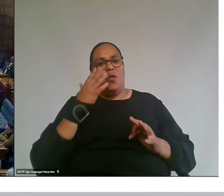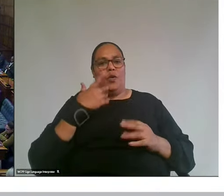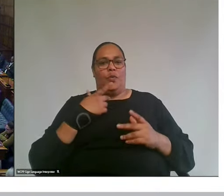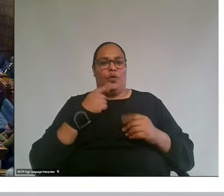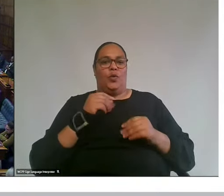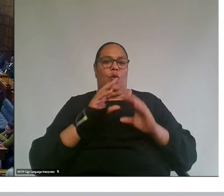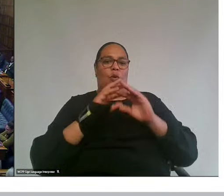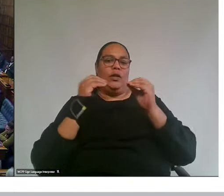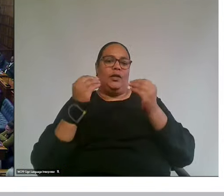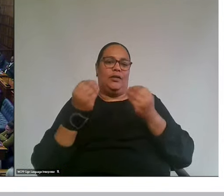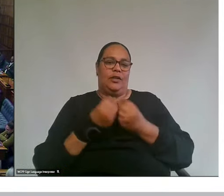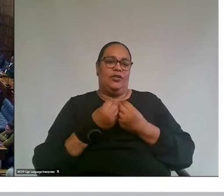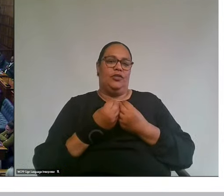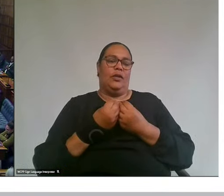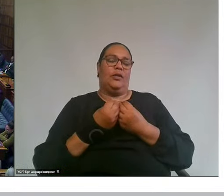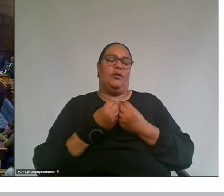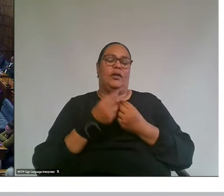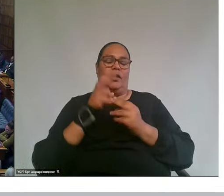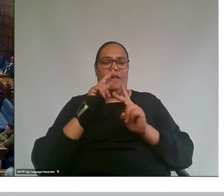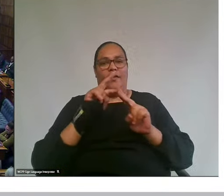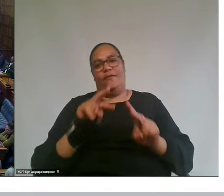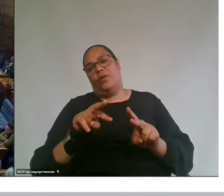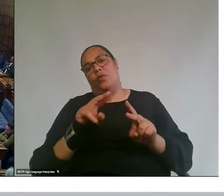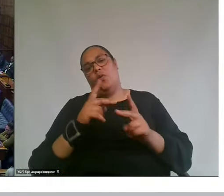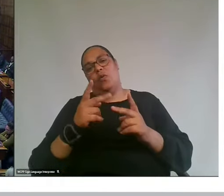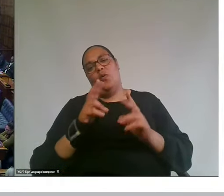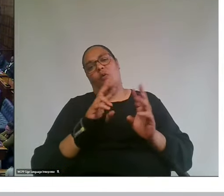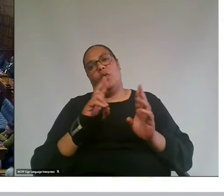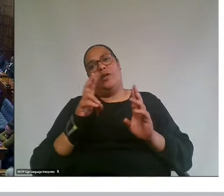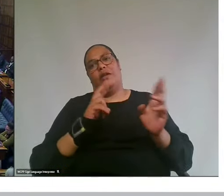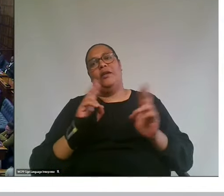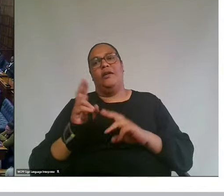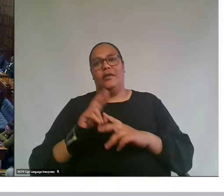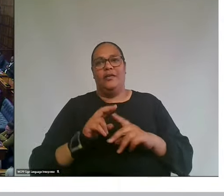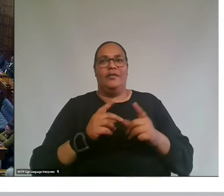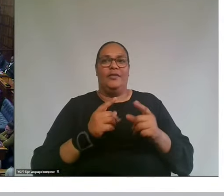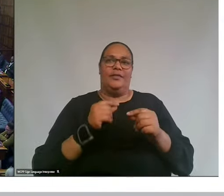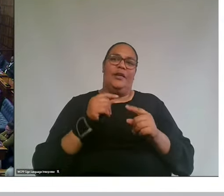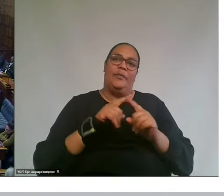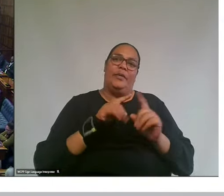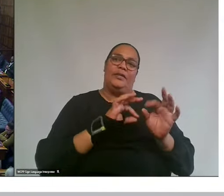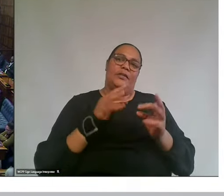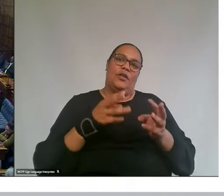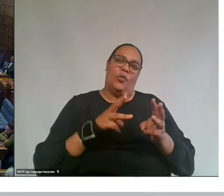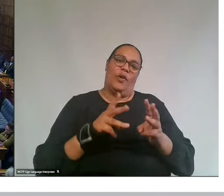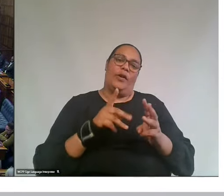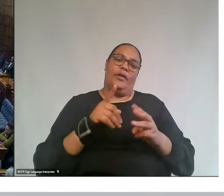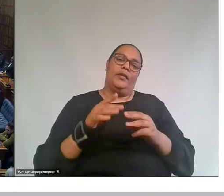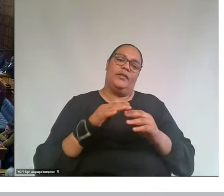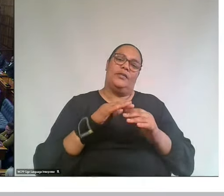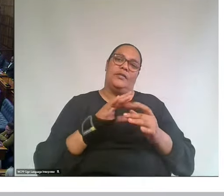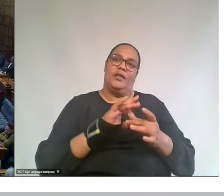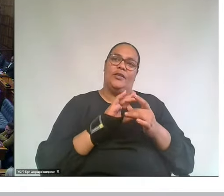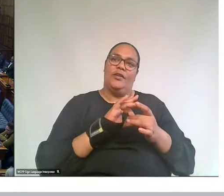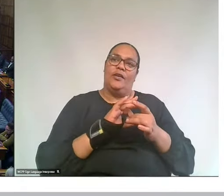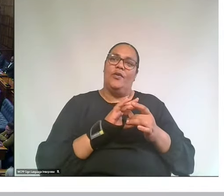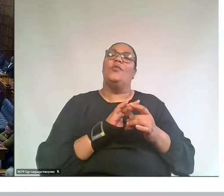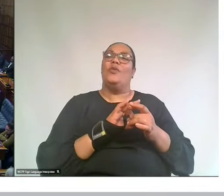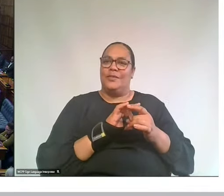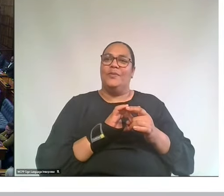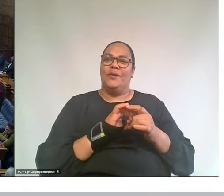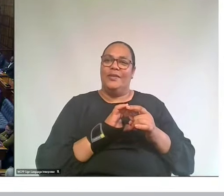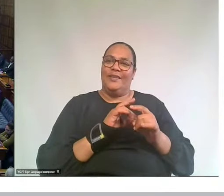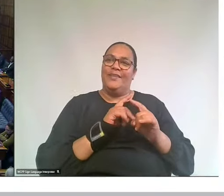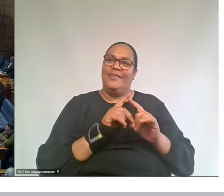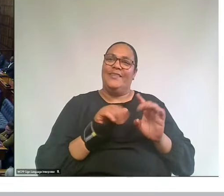an organization um review or redesign so in these instances it is in relation to the um